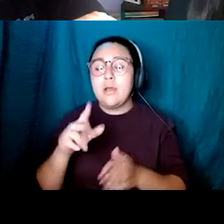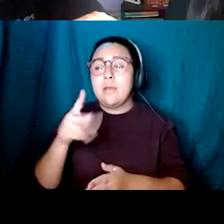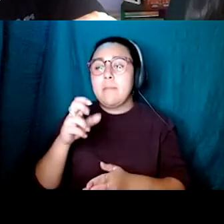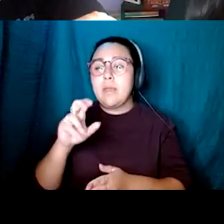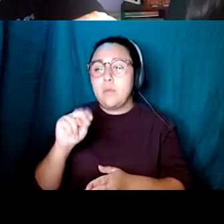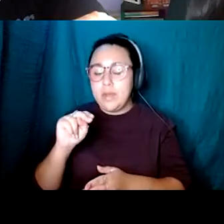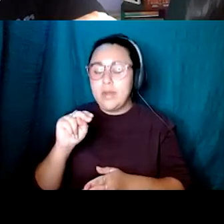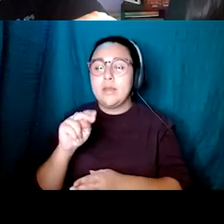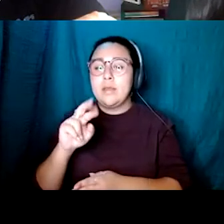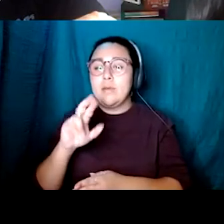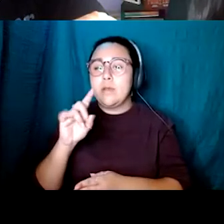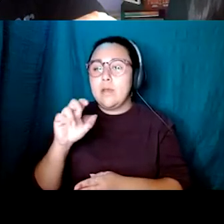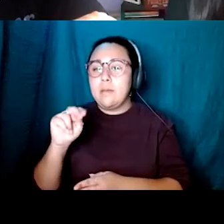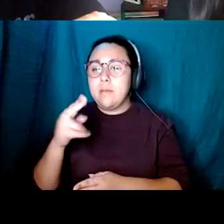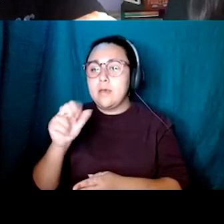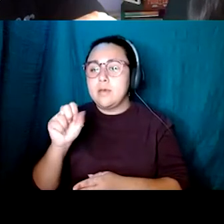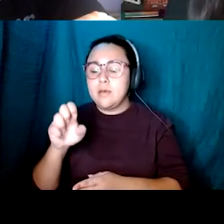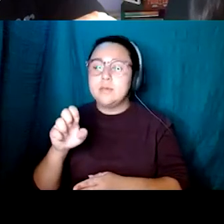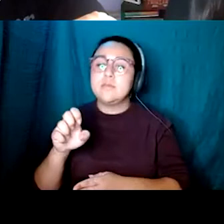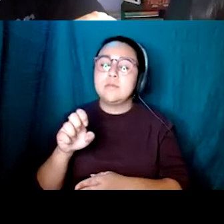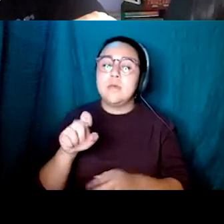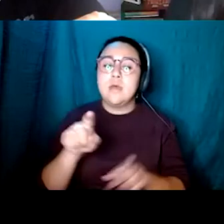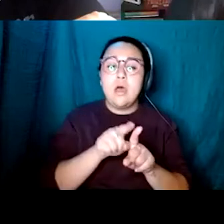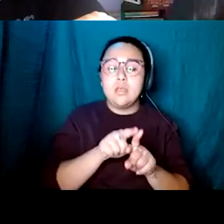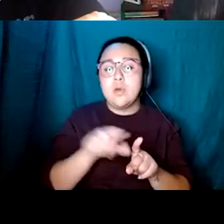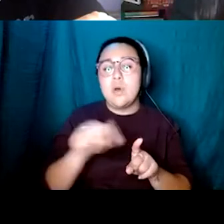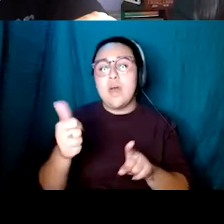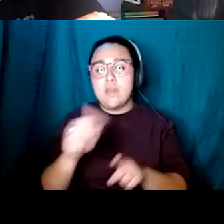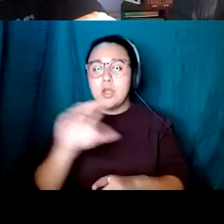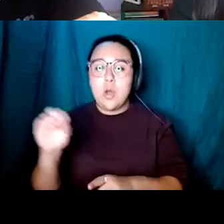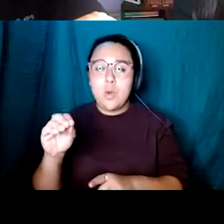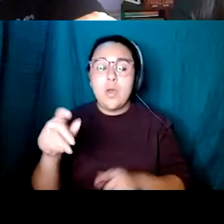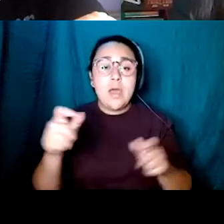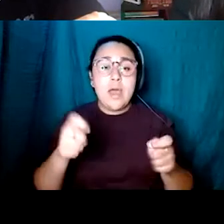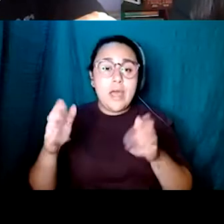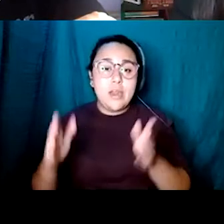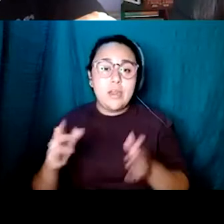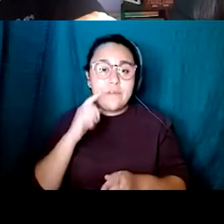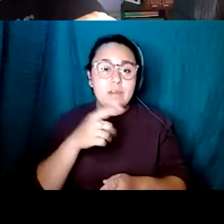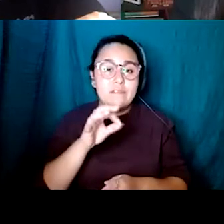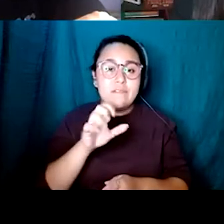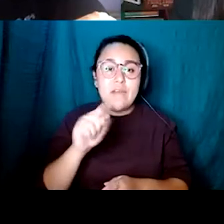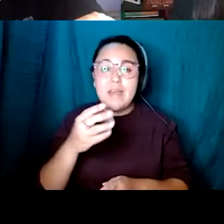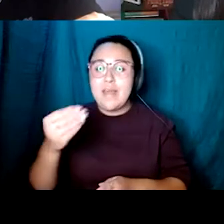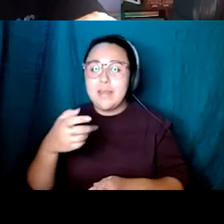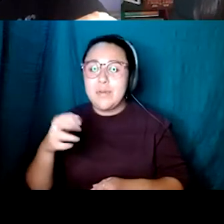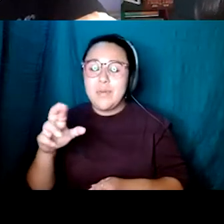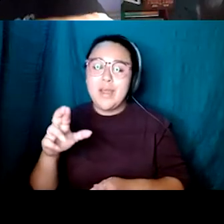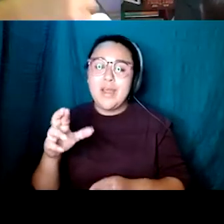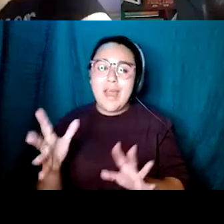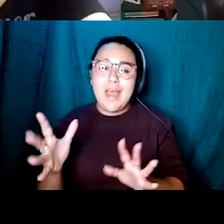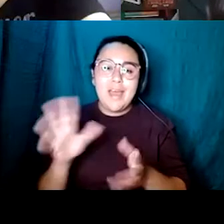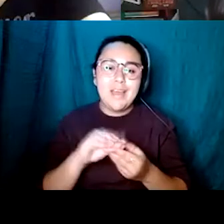Monkey, New Writing from Japan, and one of the co-editors of Fat and Queer, an anthology of queer and trans bodies and